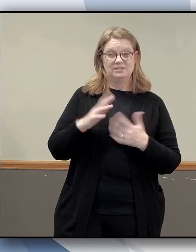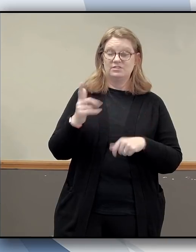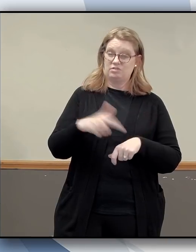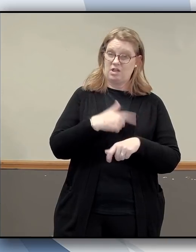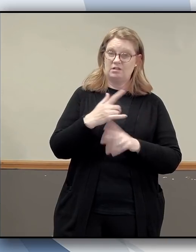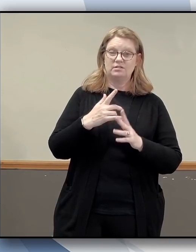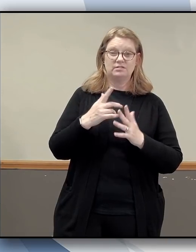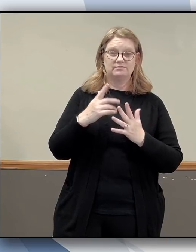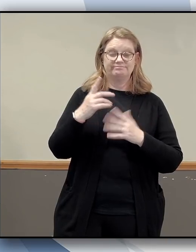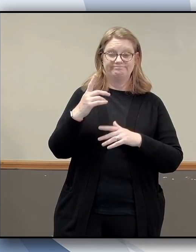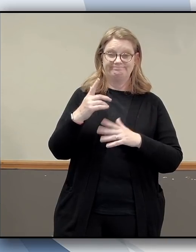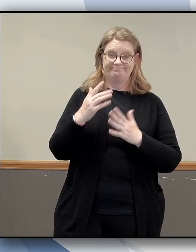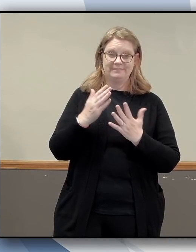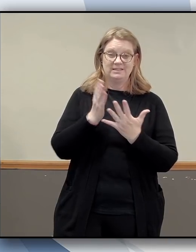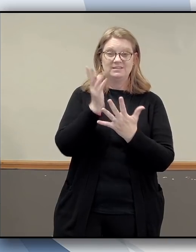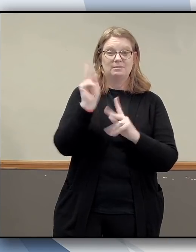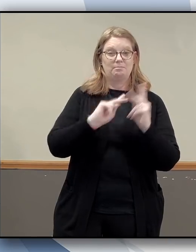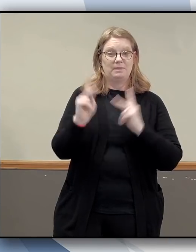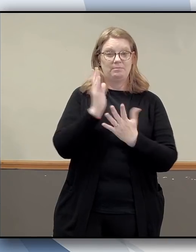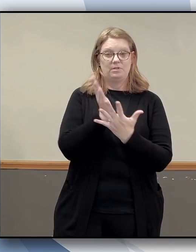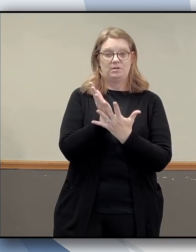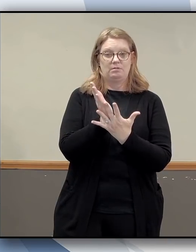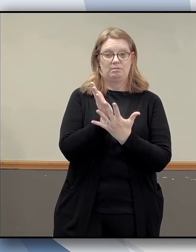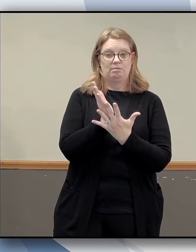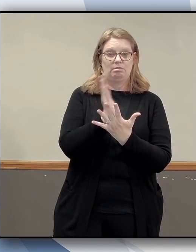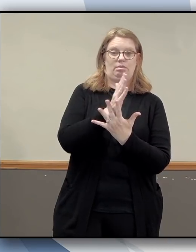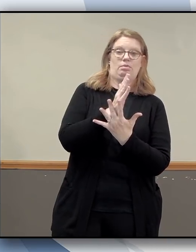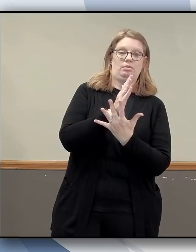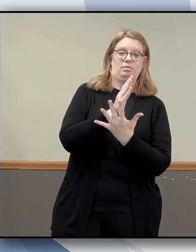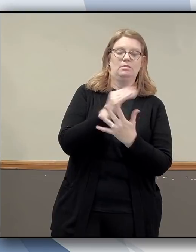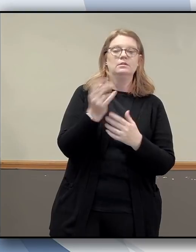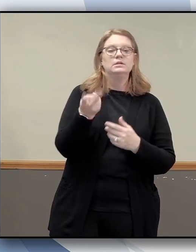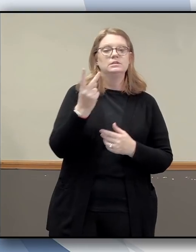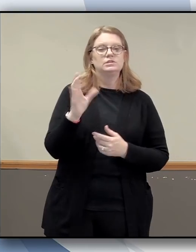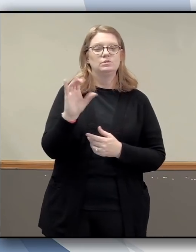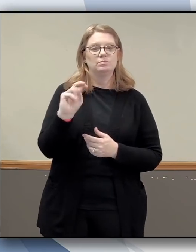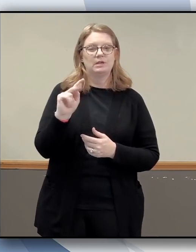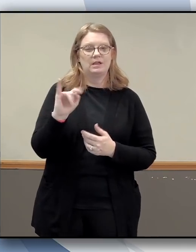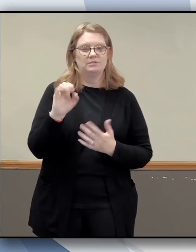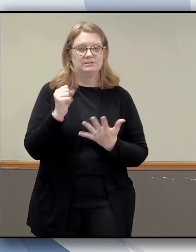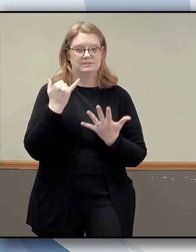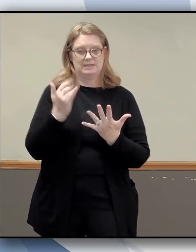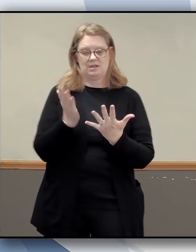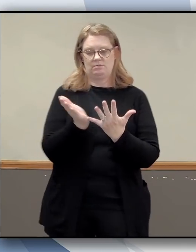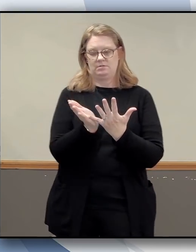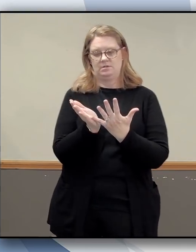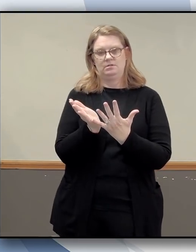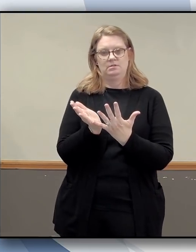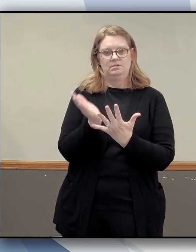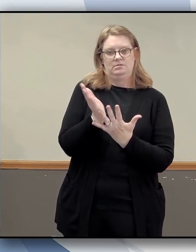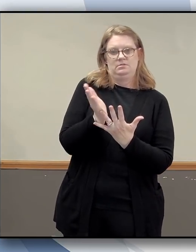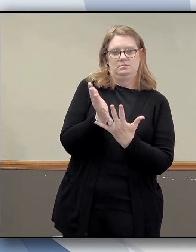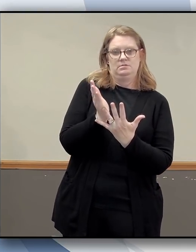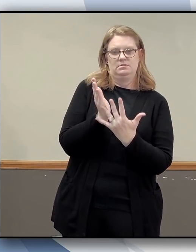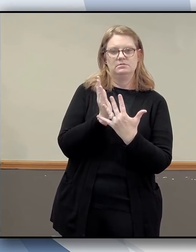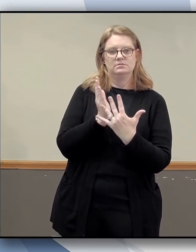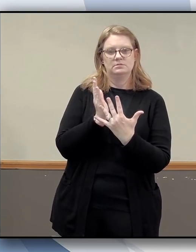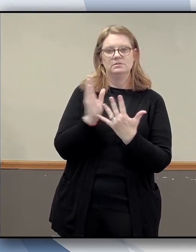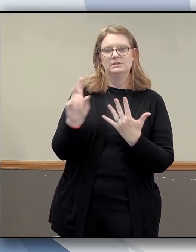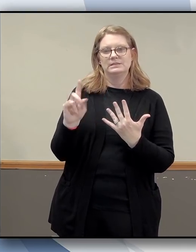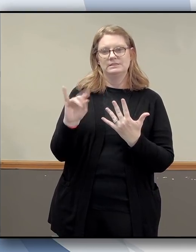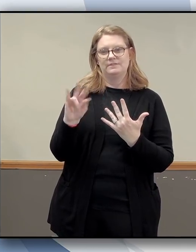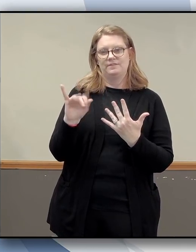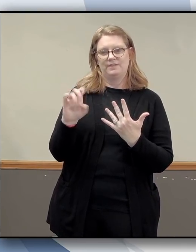people that are moving the other direction. Two counties that were at the new normal are moving up to low risks. That'd be